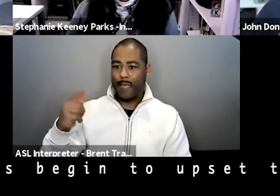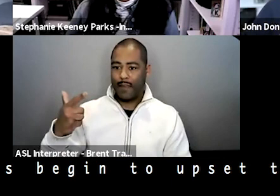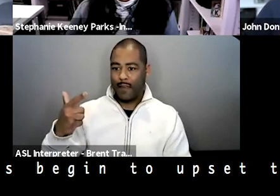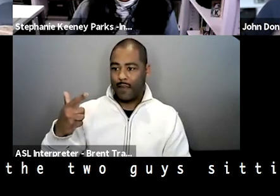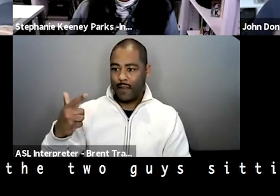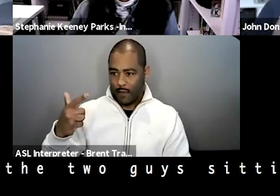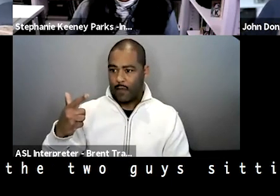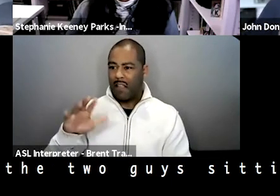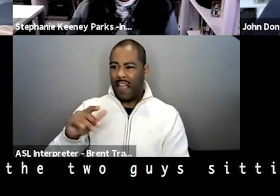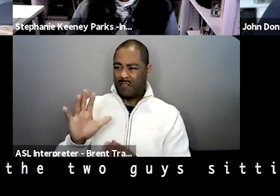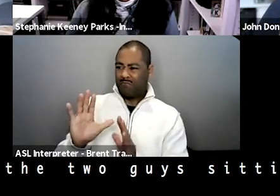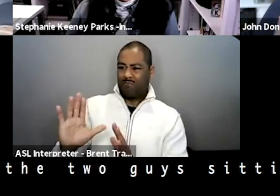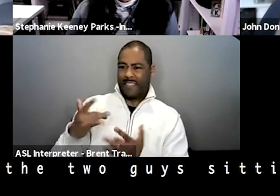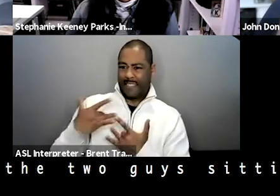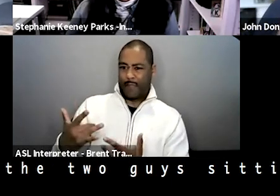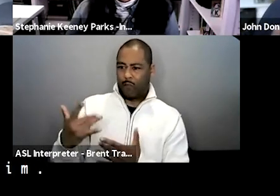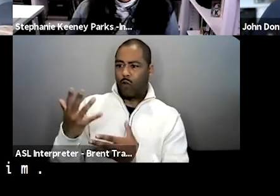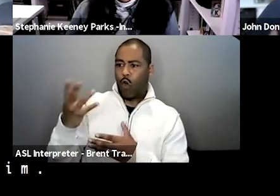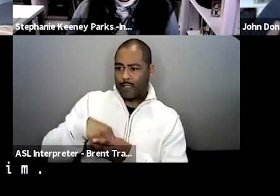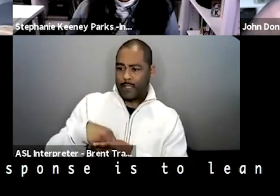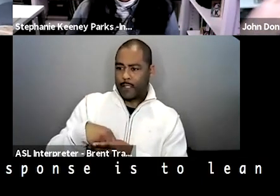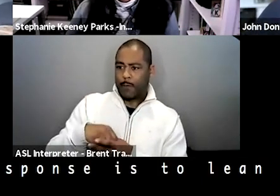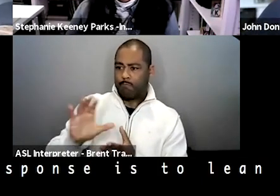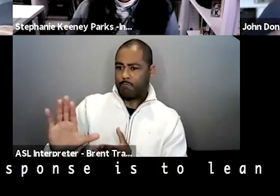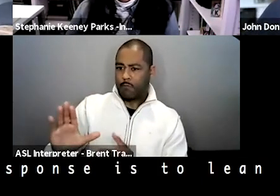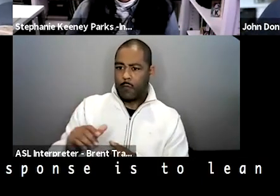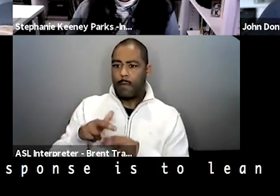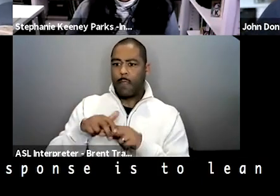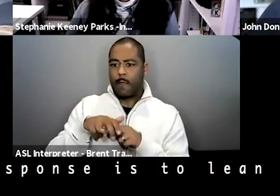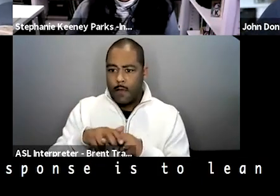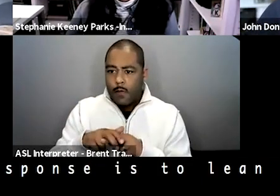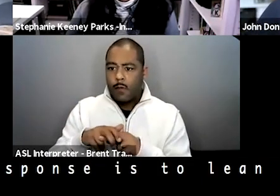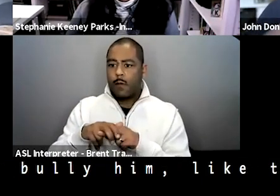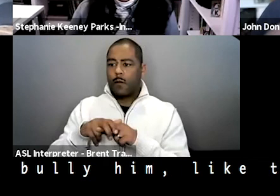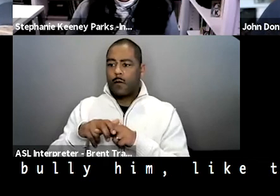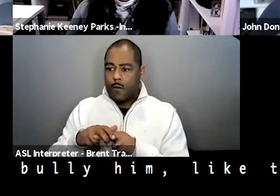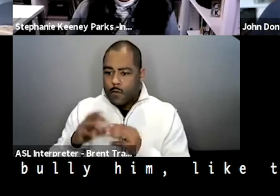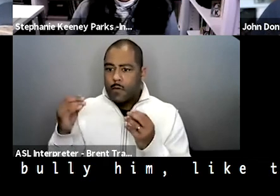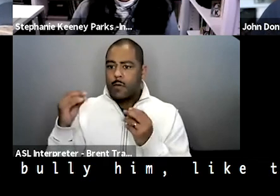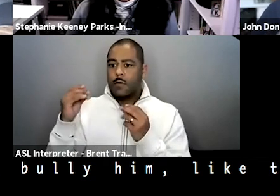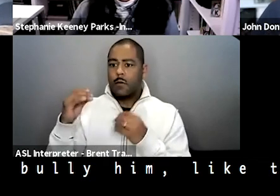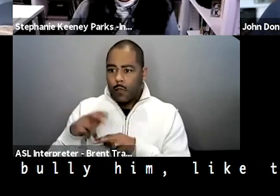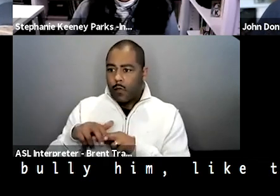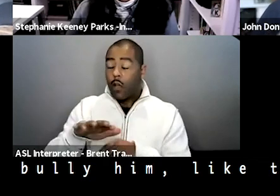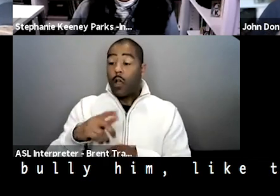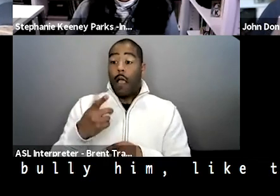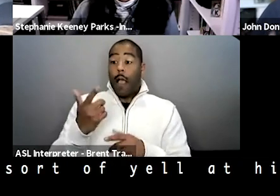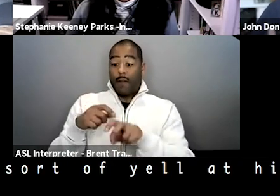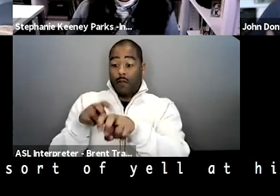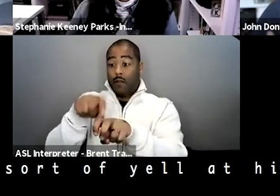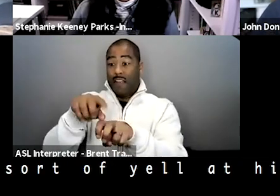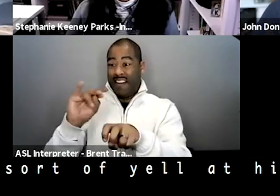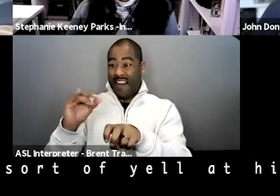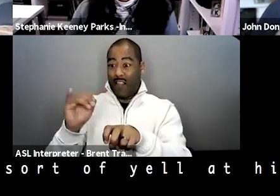These classic autistic behaviors really begin to upset the people, these two guys who are sitting behind him. And their response is to lean in and start to bully